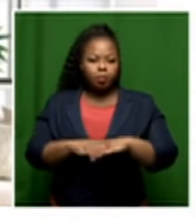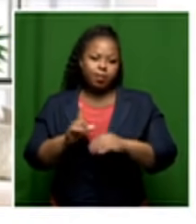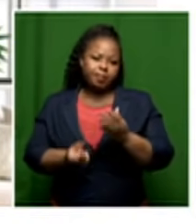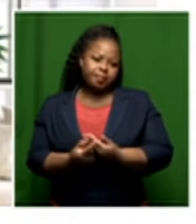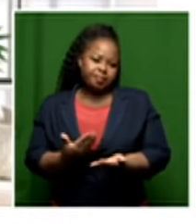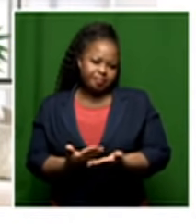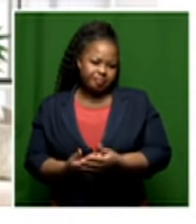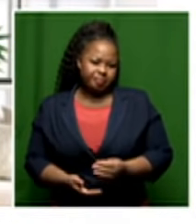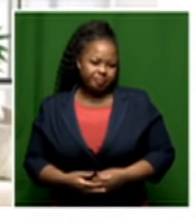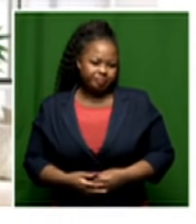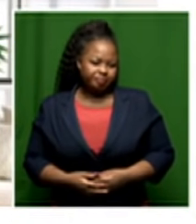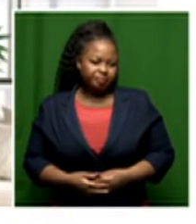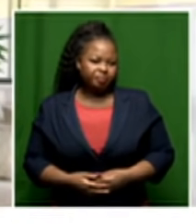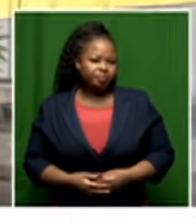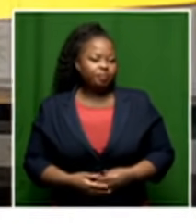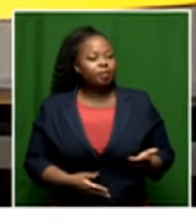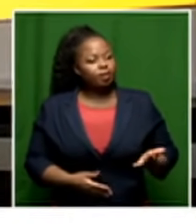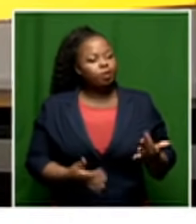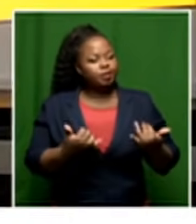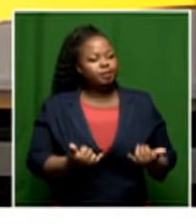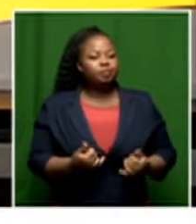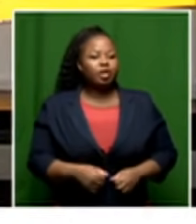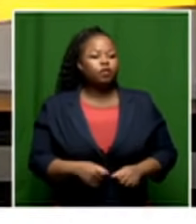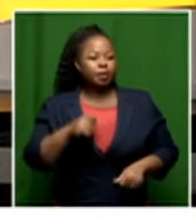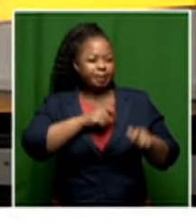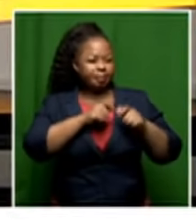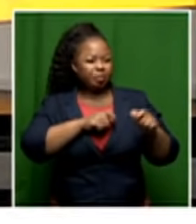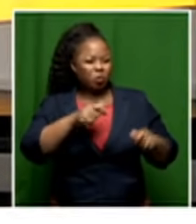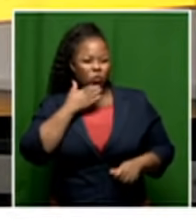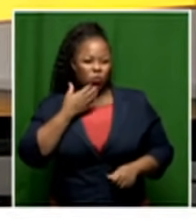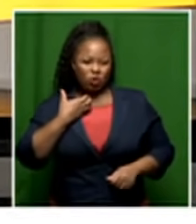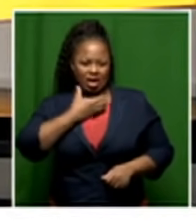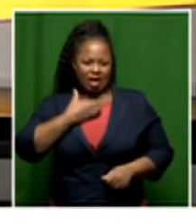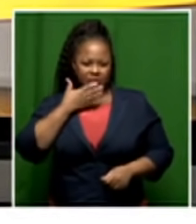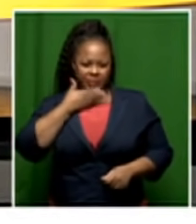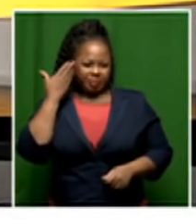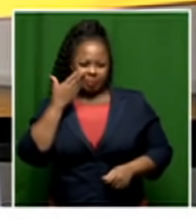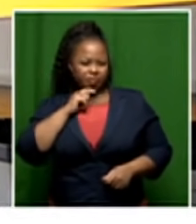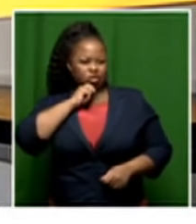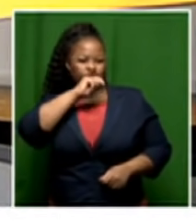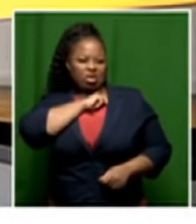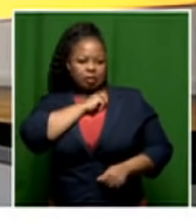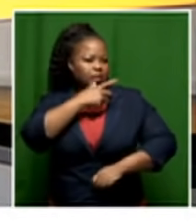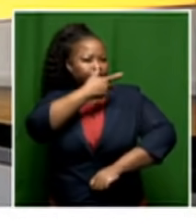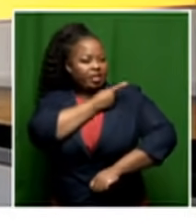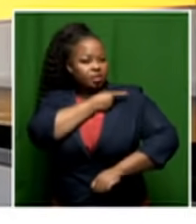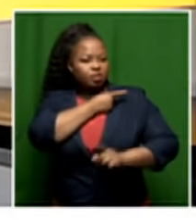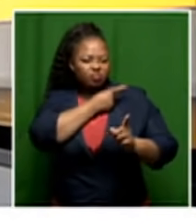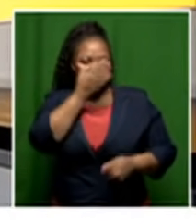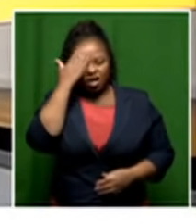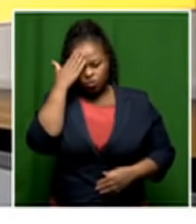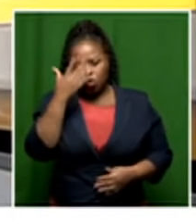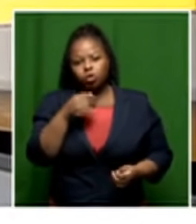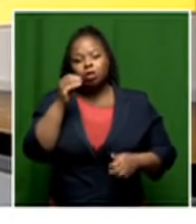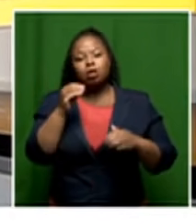Yeah. So this is, let's talk to the vaccine hesitancy, because we do know, I mean, you've spoken about some of the stumbling blocks